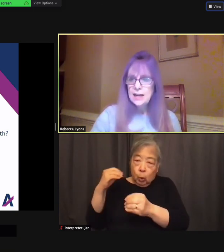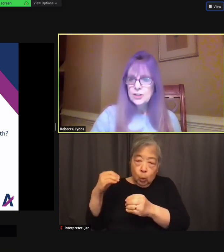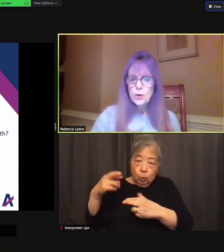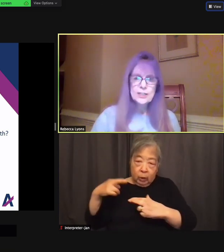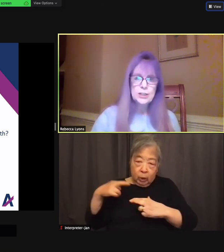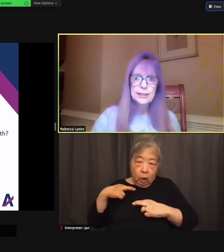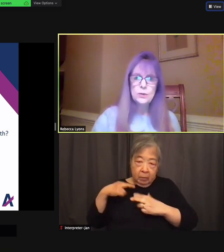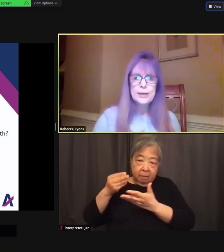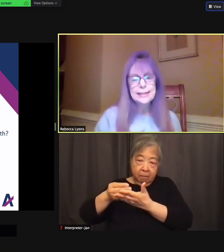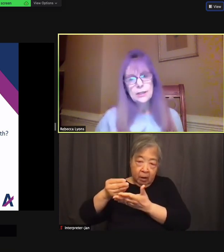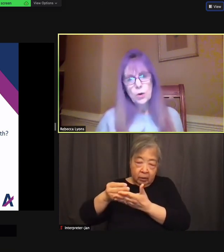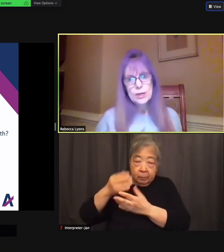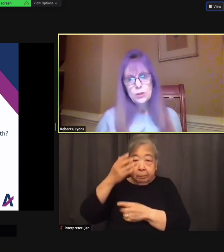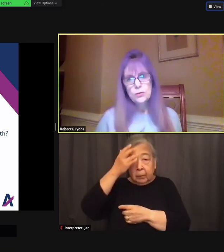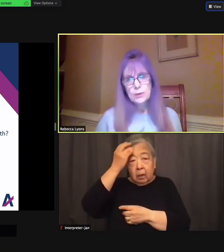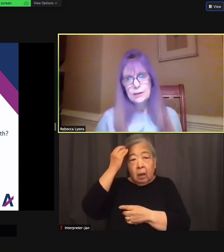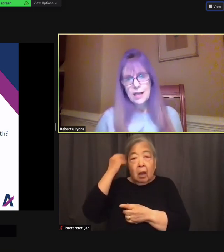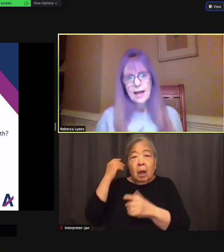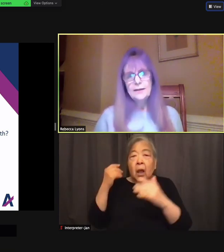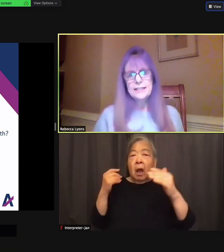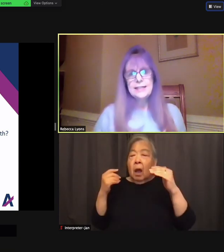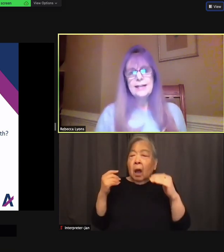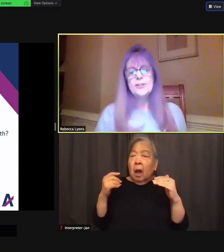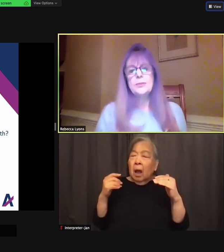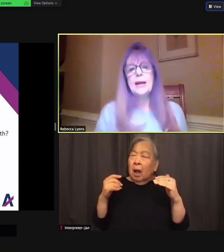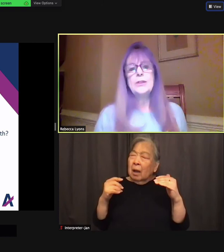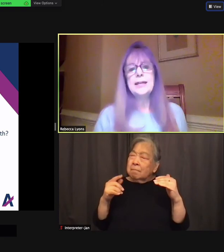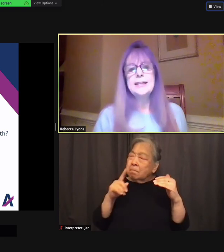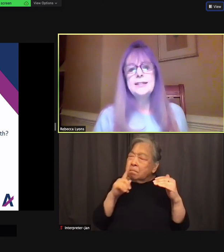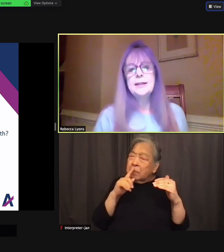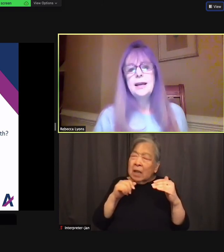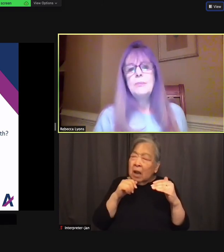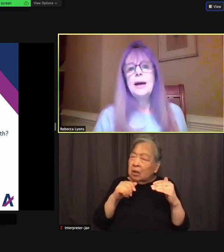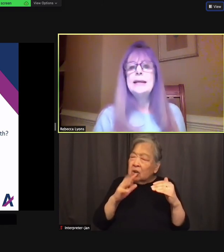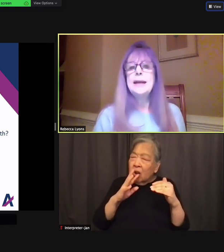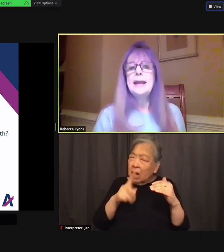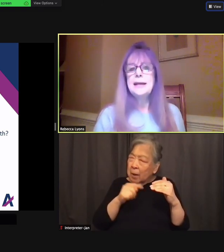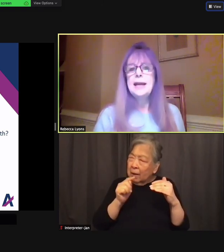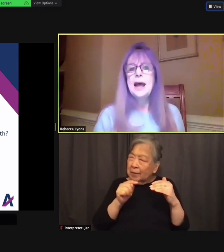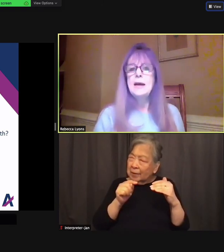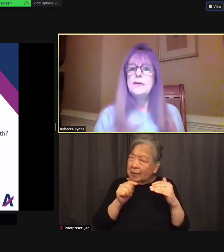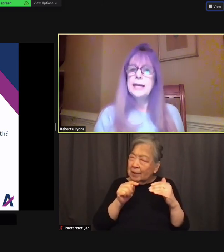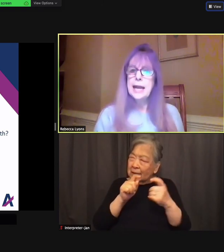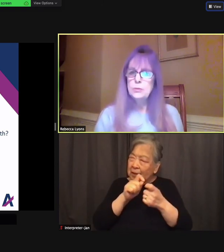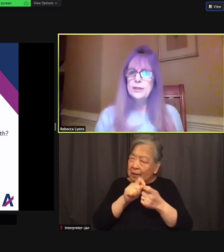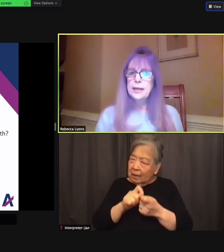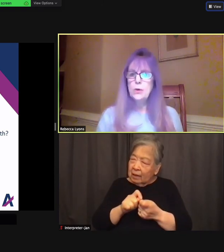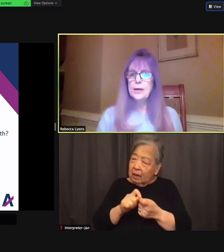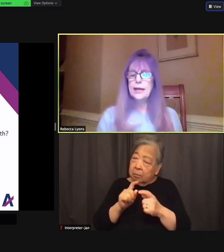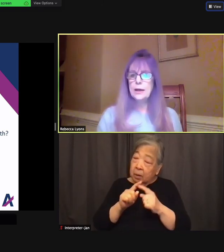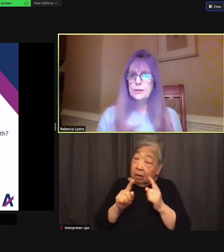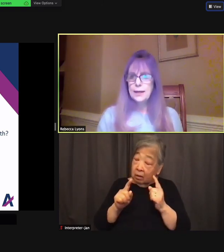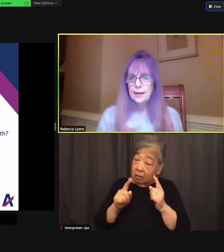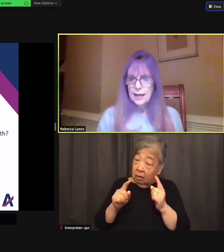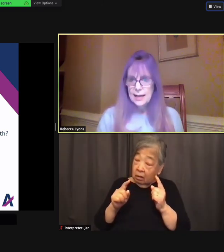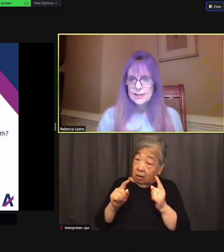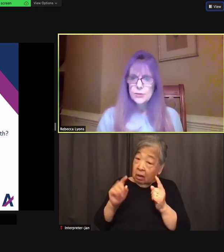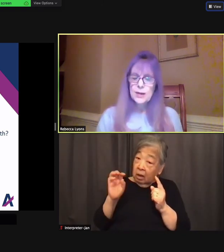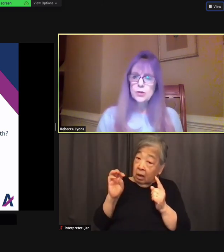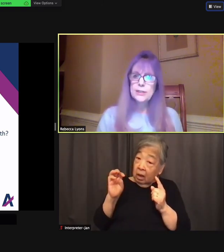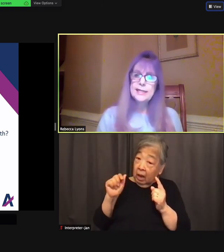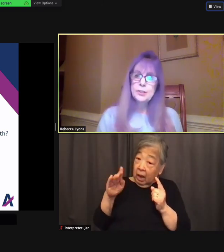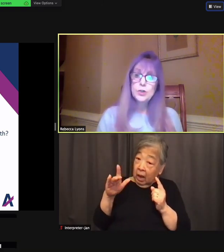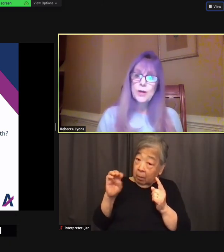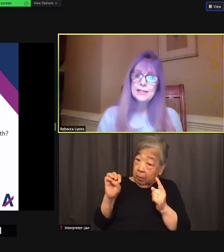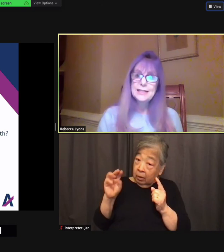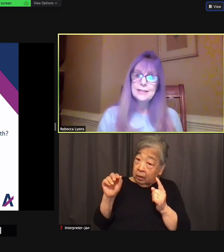The next question, and we didn't go into a lot of details about this, but can I have an ABLEnow account and a